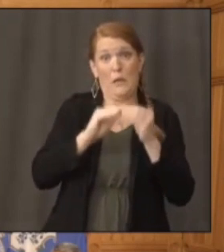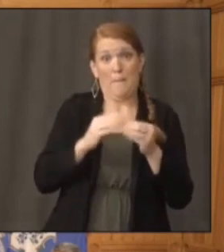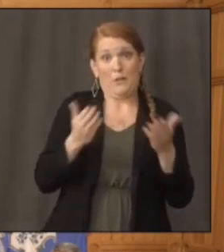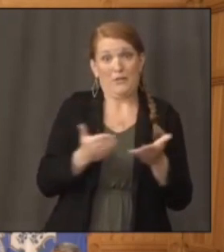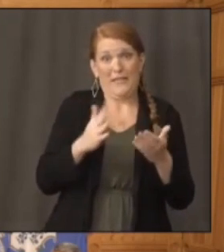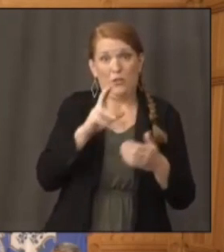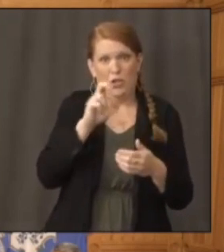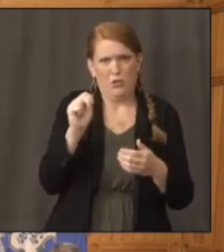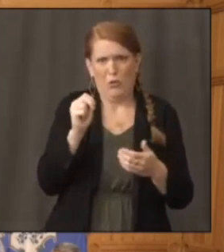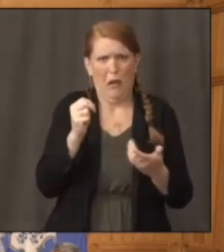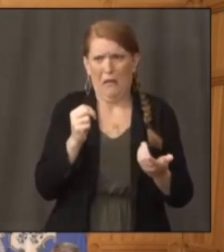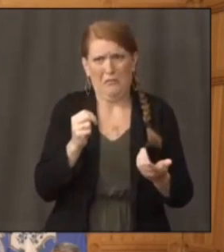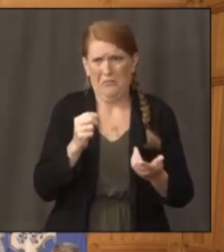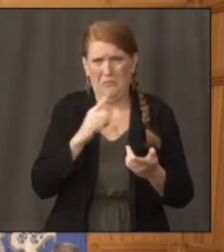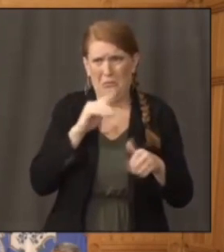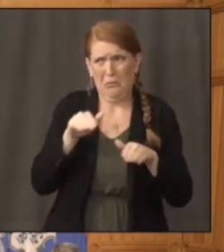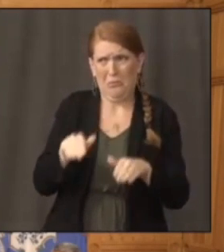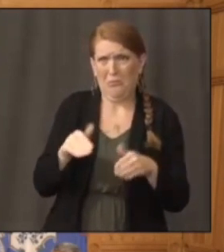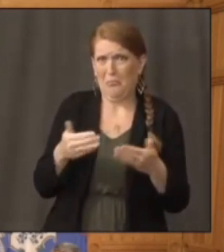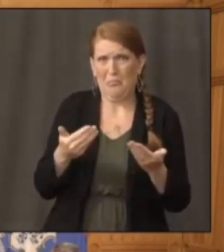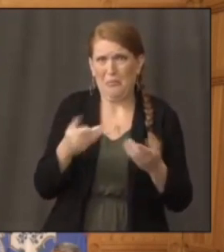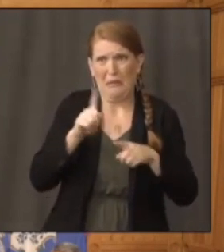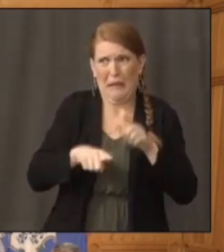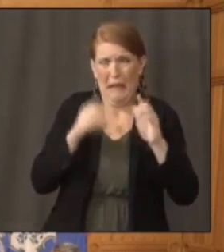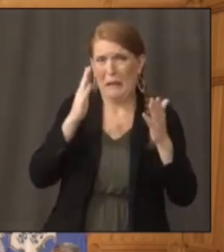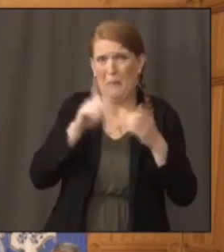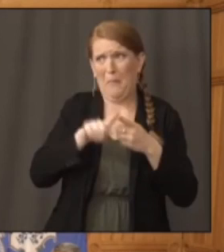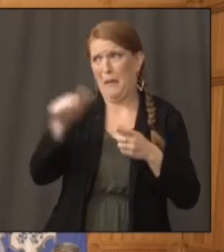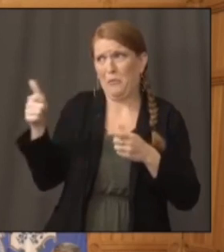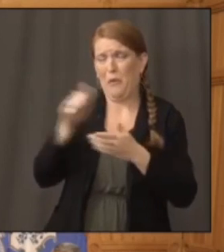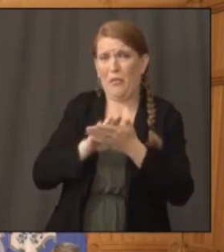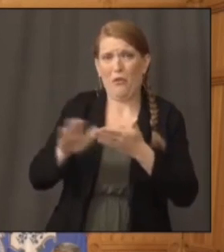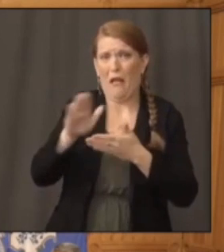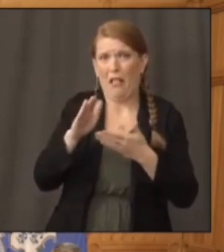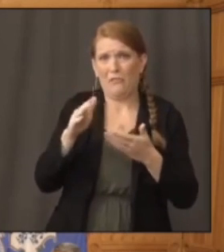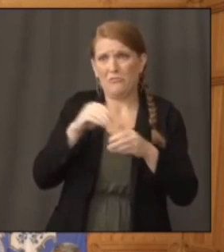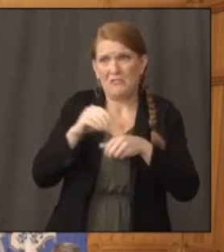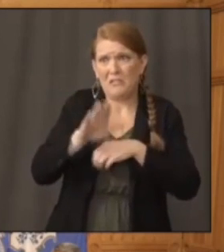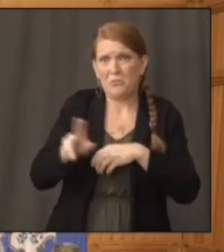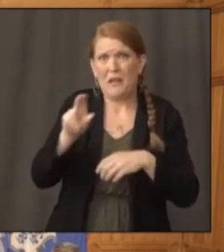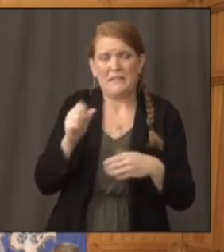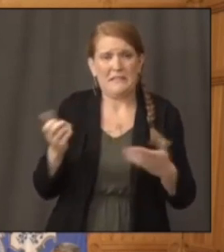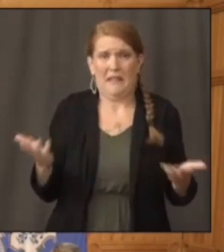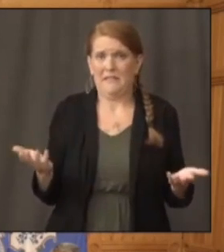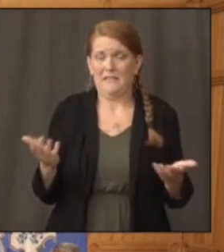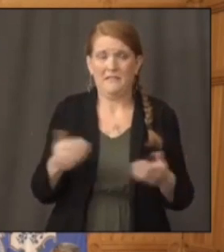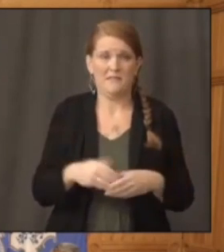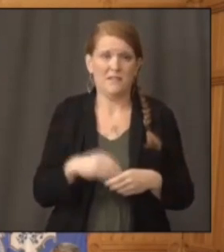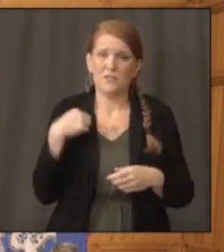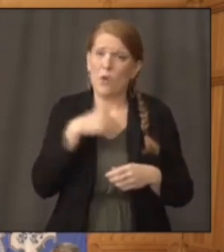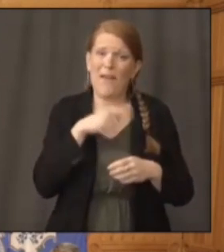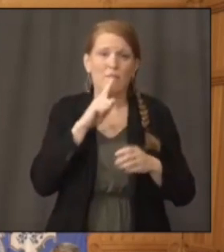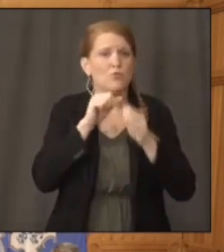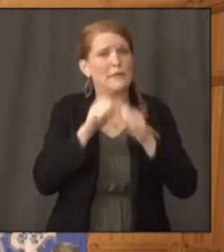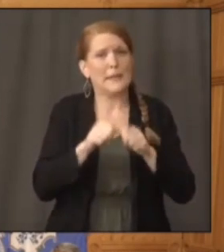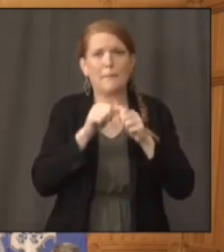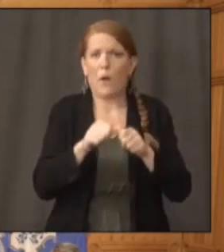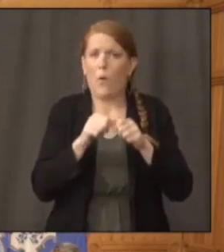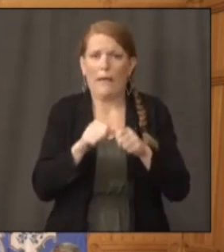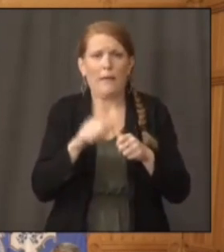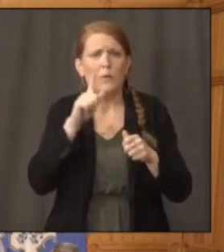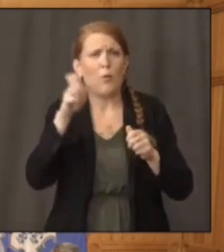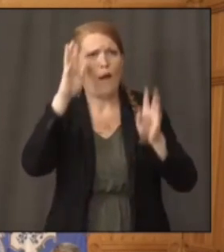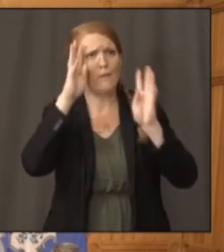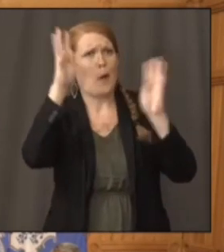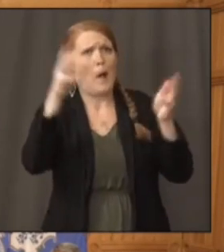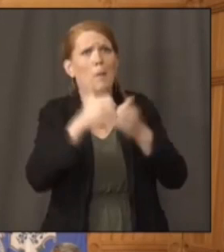even comparable to any place else in the country that you've read about. So we just got to continue doing what we're doing. We don't have to reinvent anything.